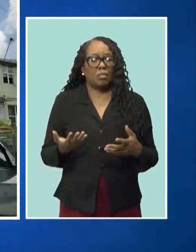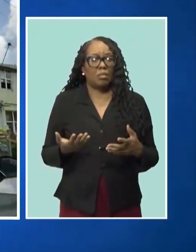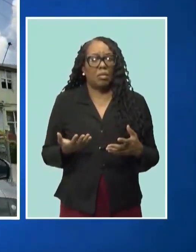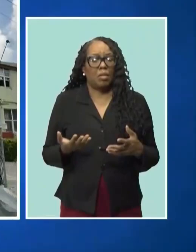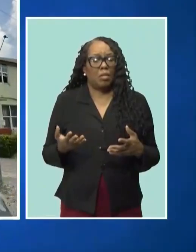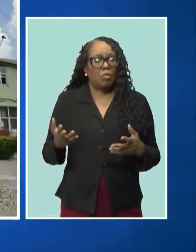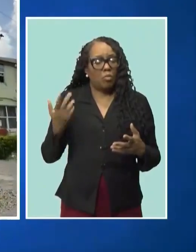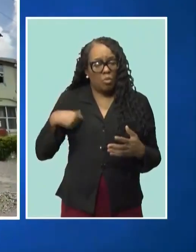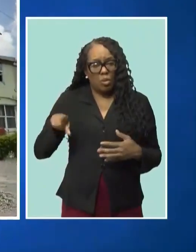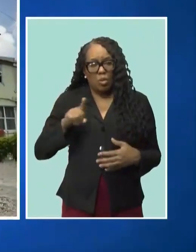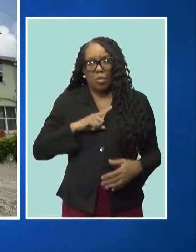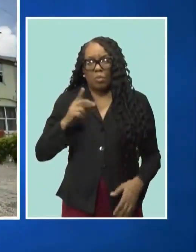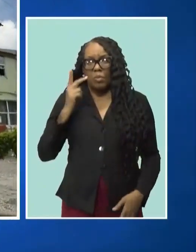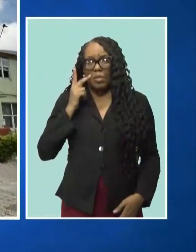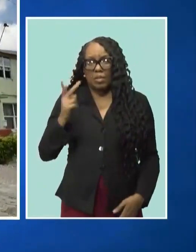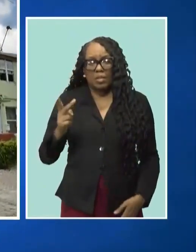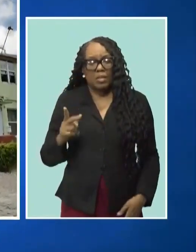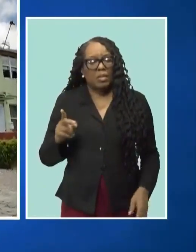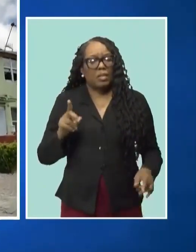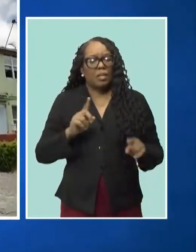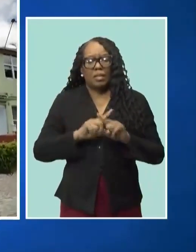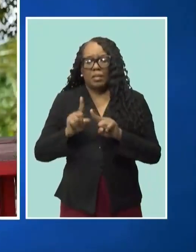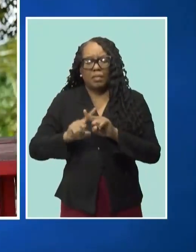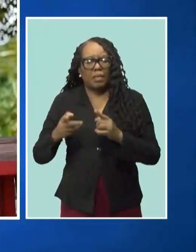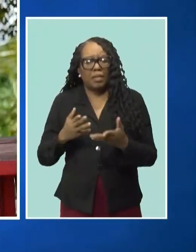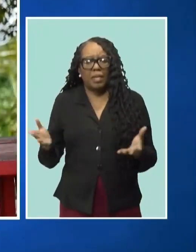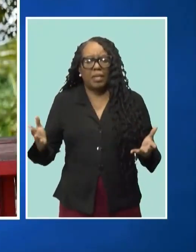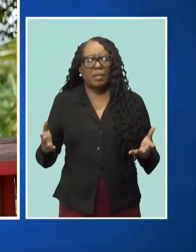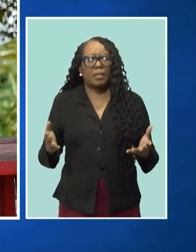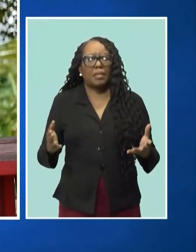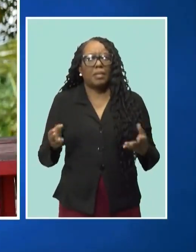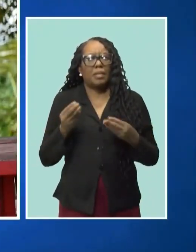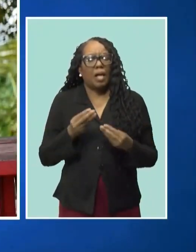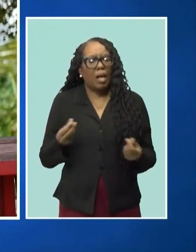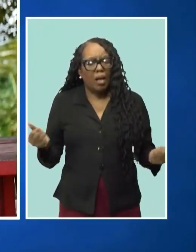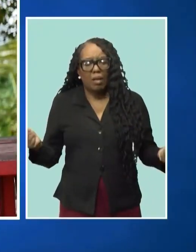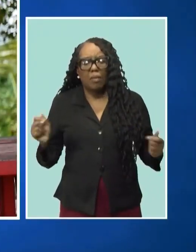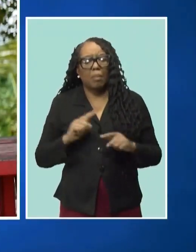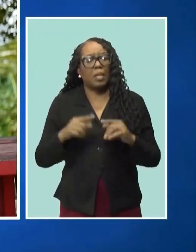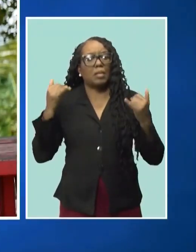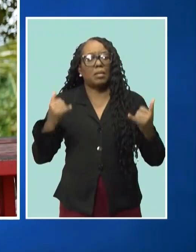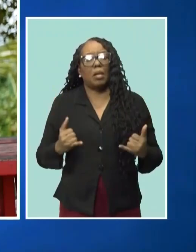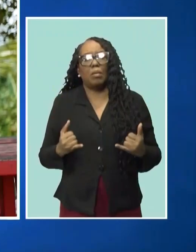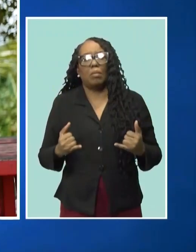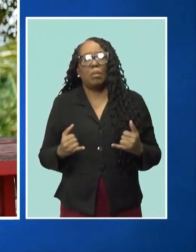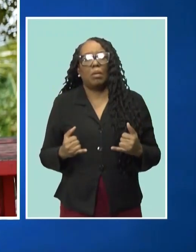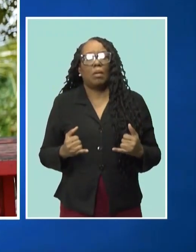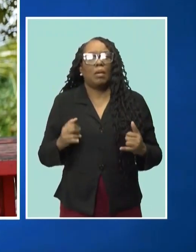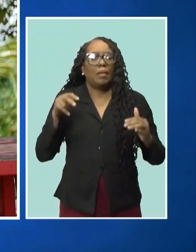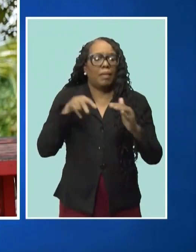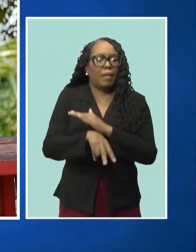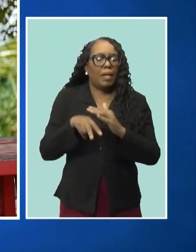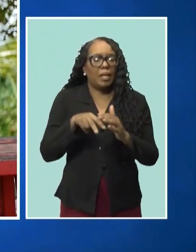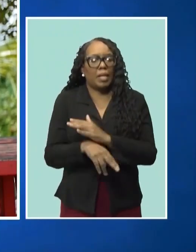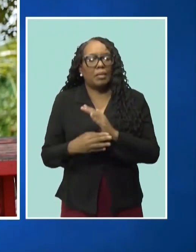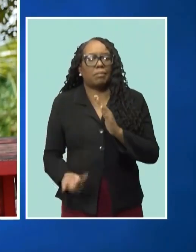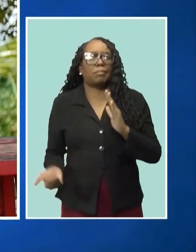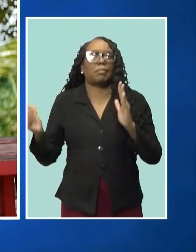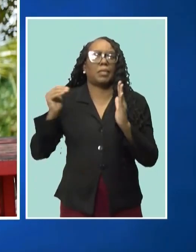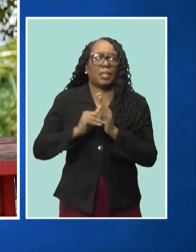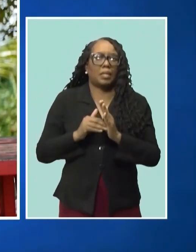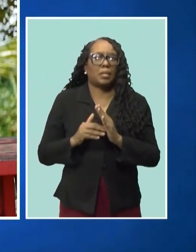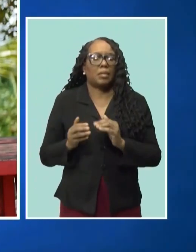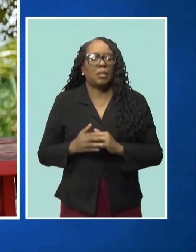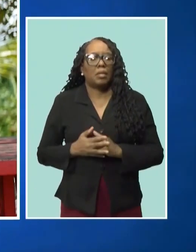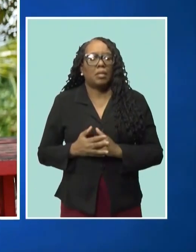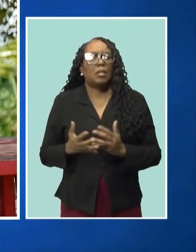going. Everything, nothing happening in the area. So what we got to do now, we got to try to bring it back to